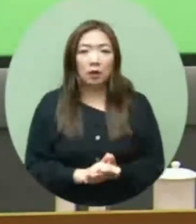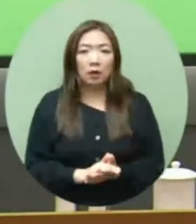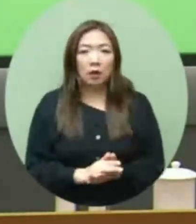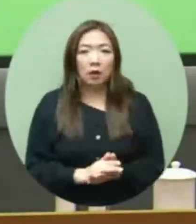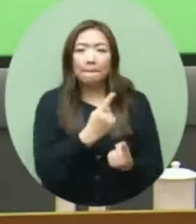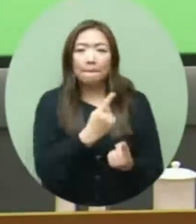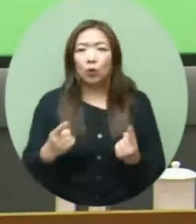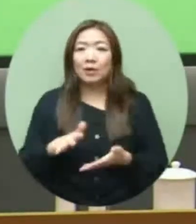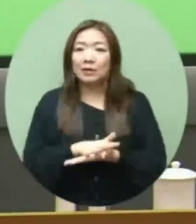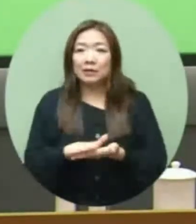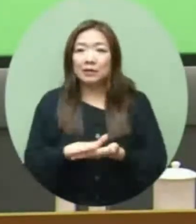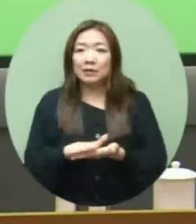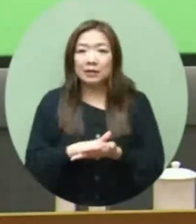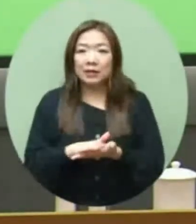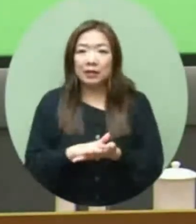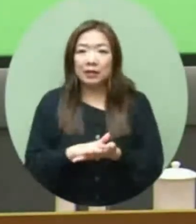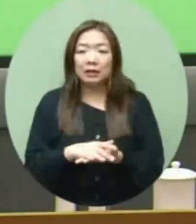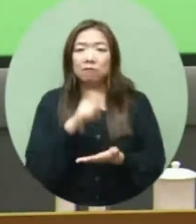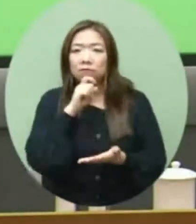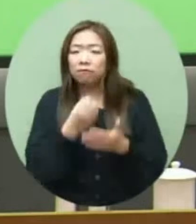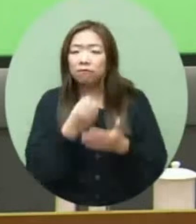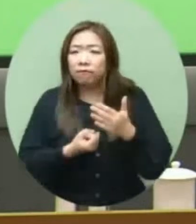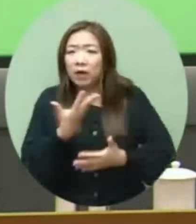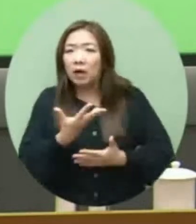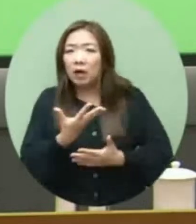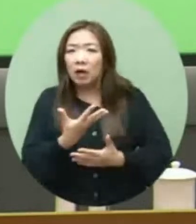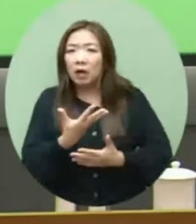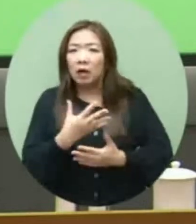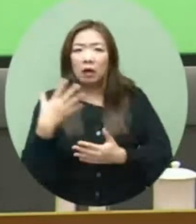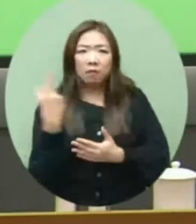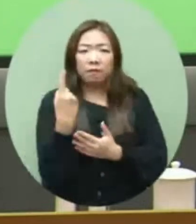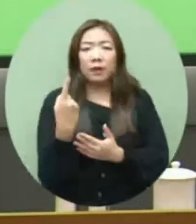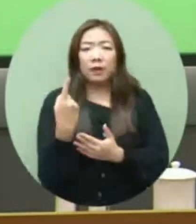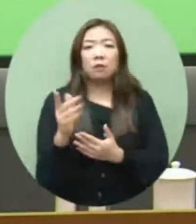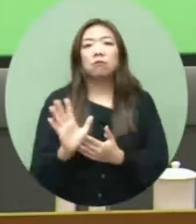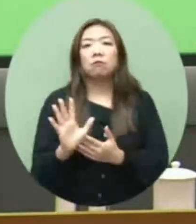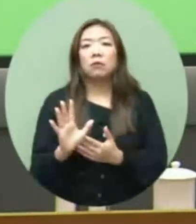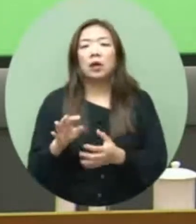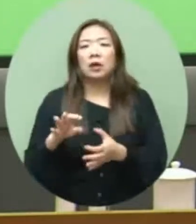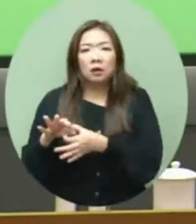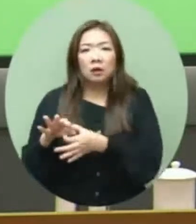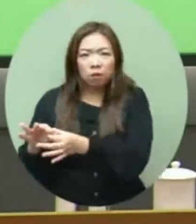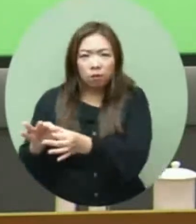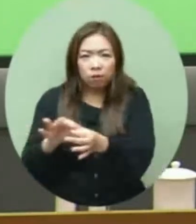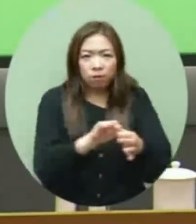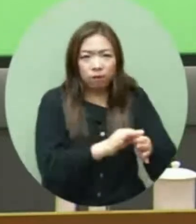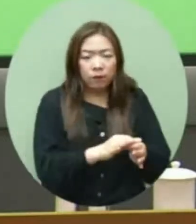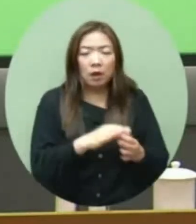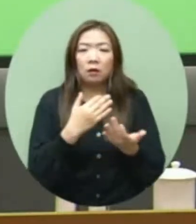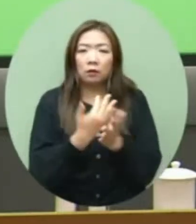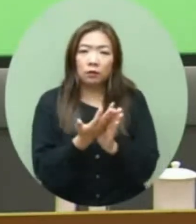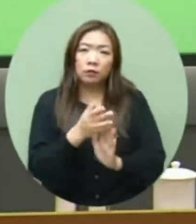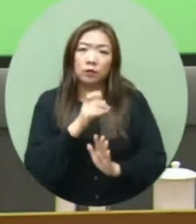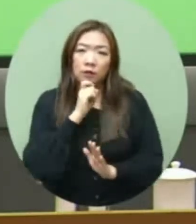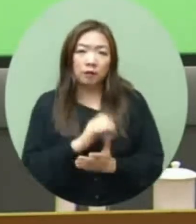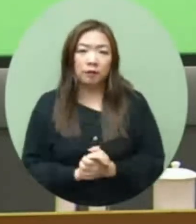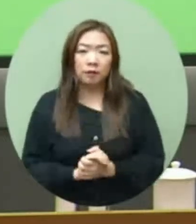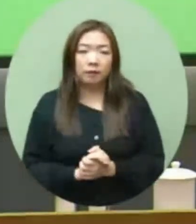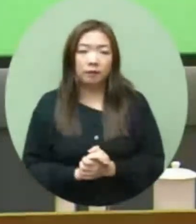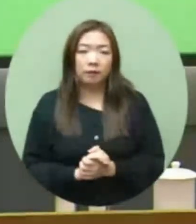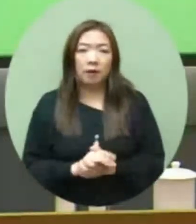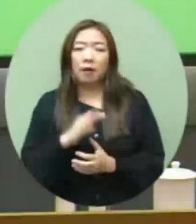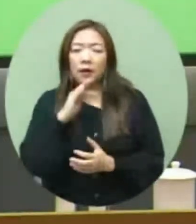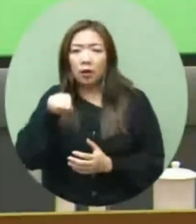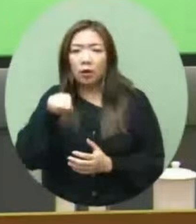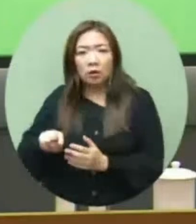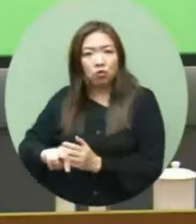A systematic mindset is important. What is it? It means that when an issue exists,